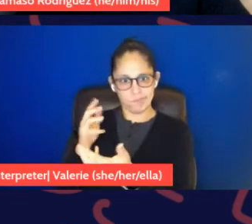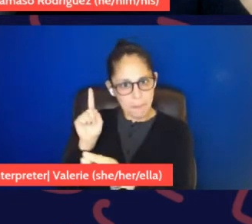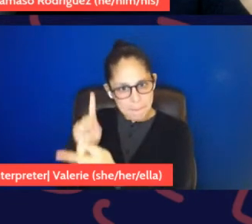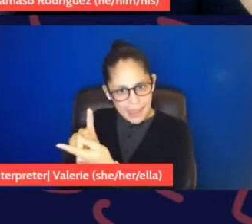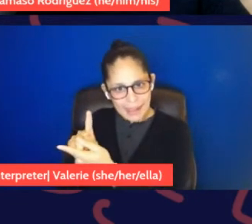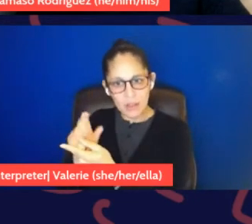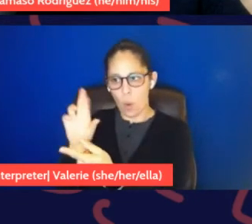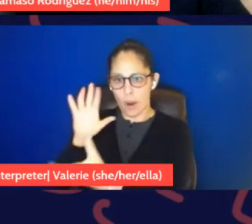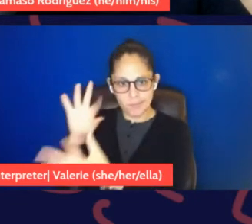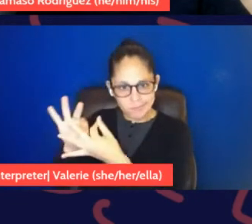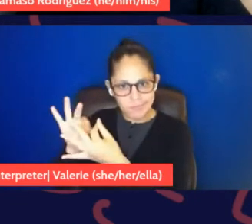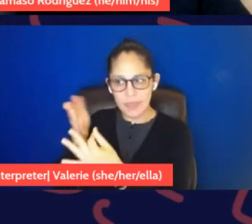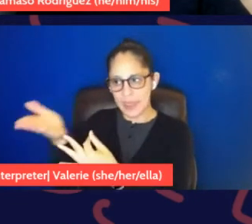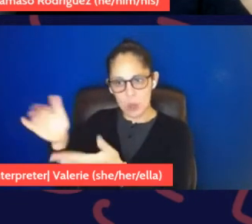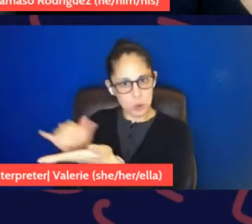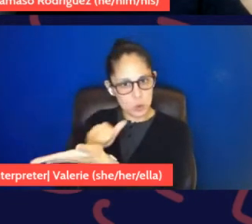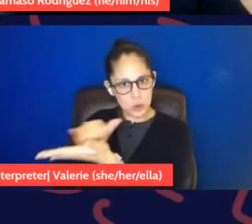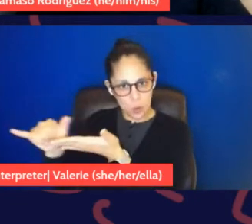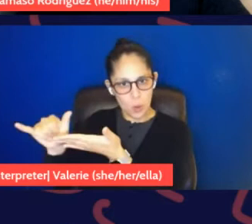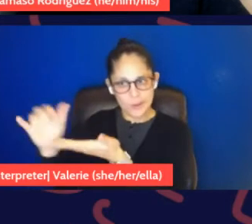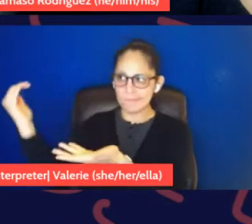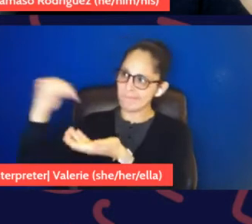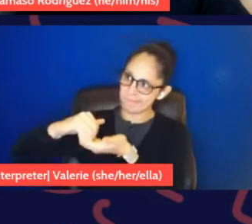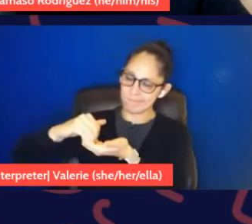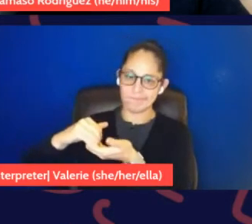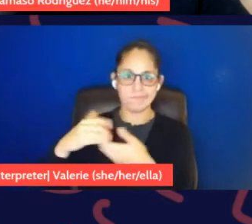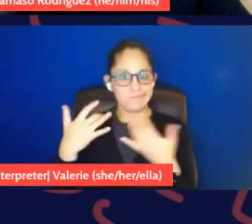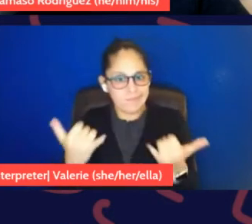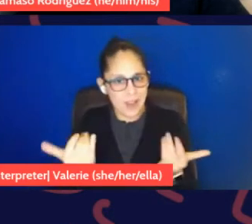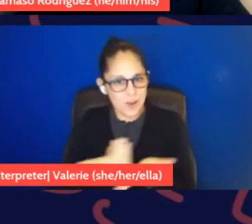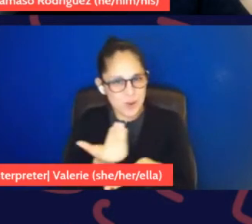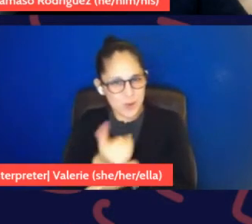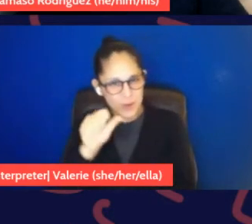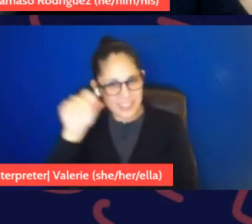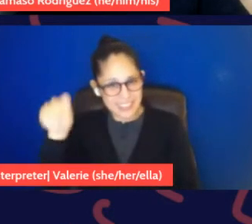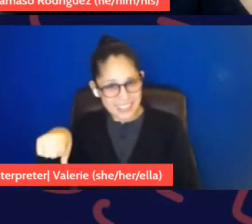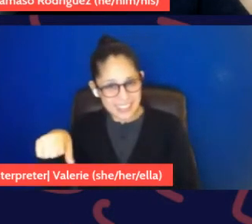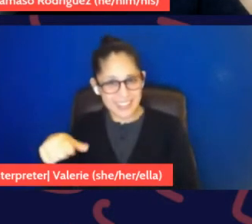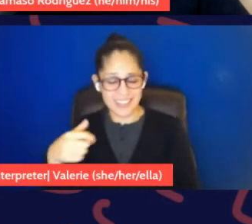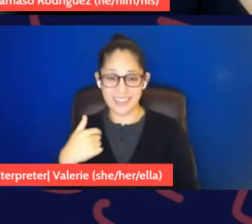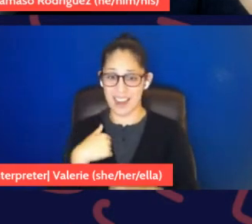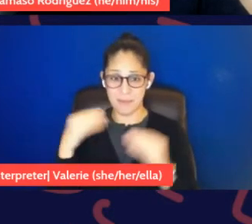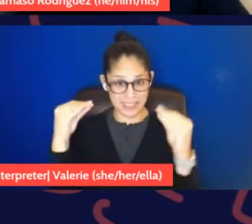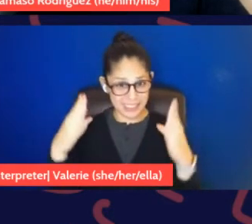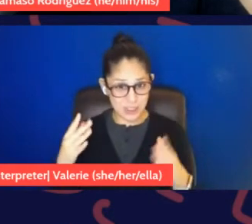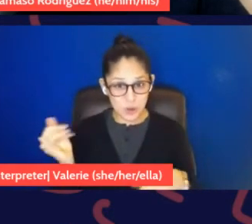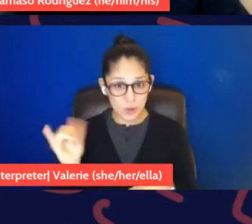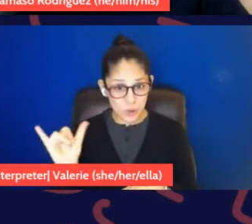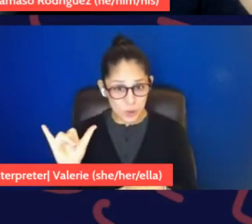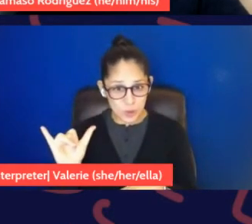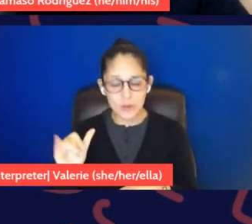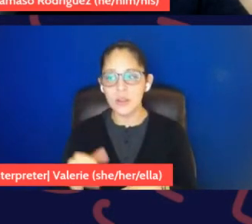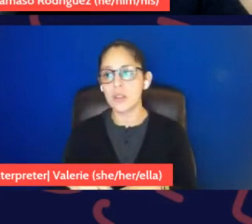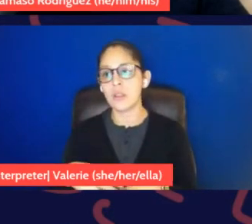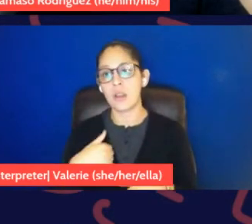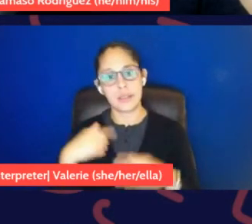know, I started as a musician, and now I'm an educator too. I was a professor